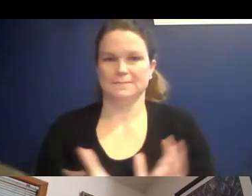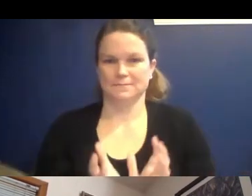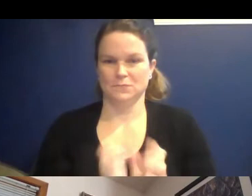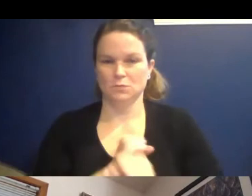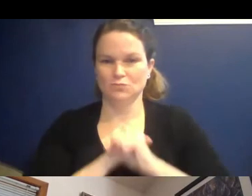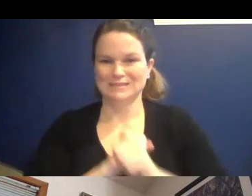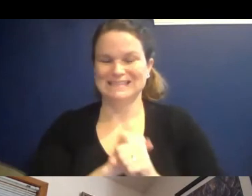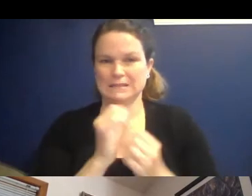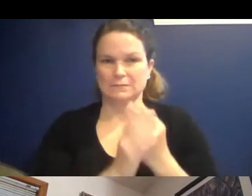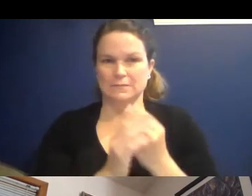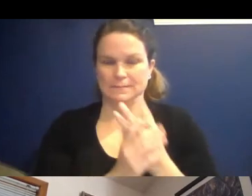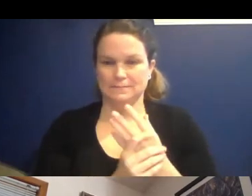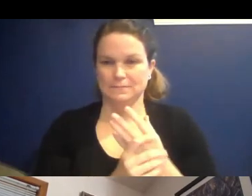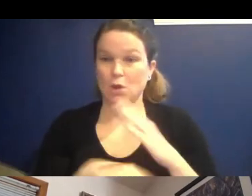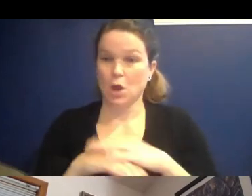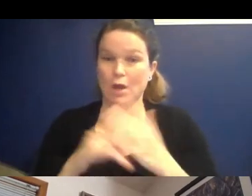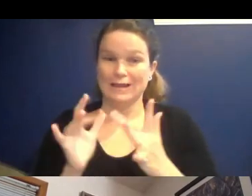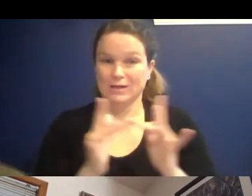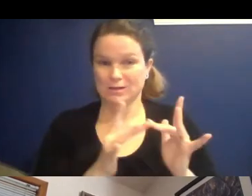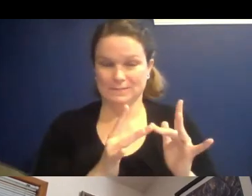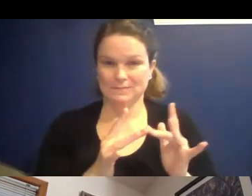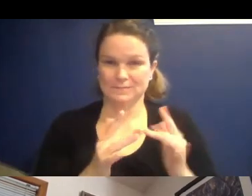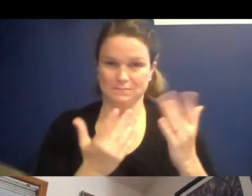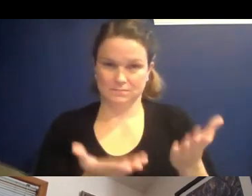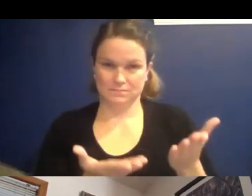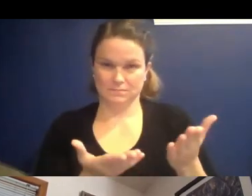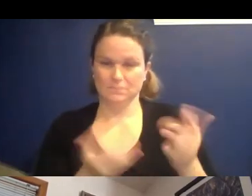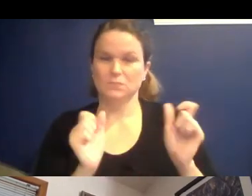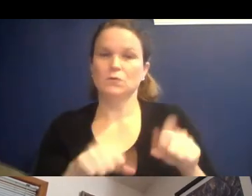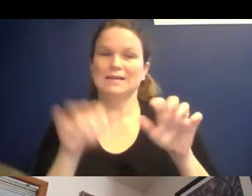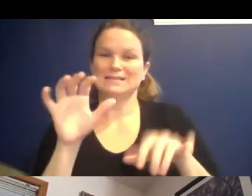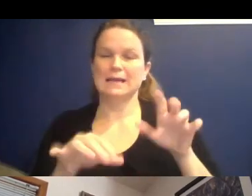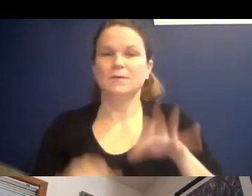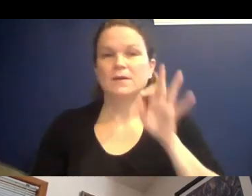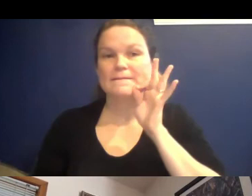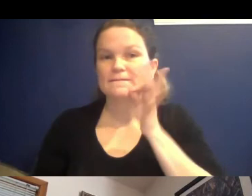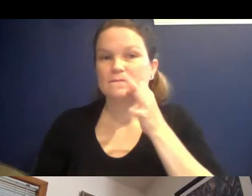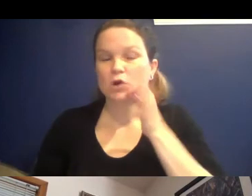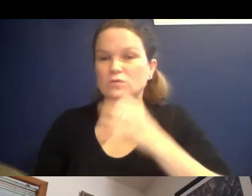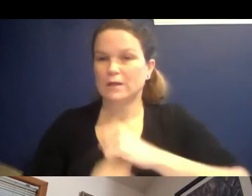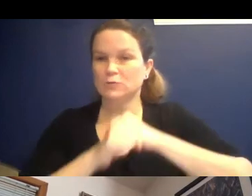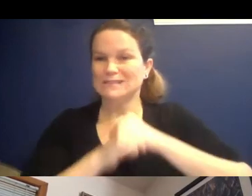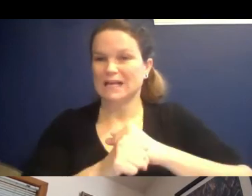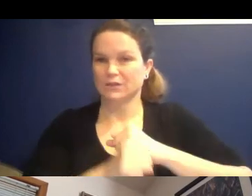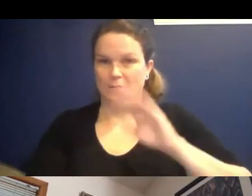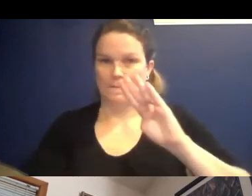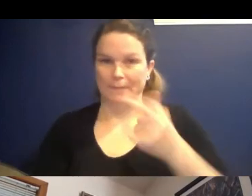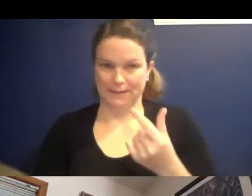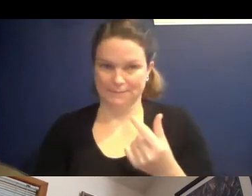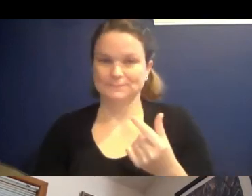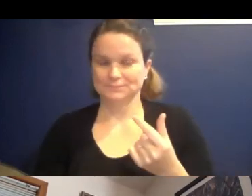So on the internet, you can type in fruit protection bag,